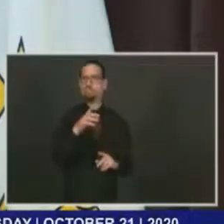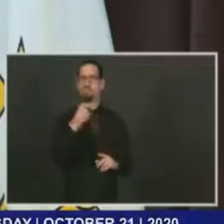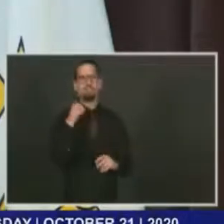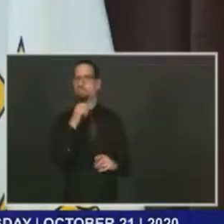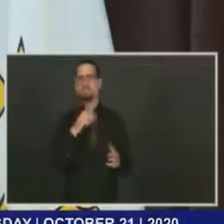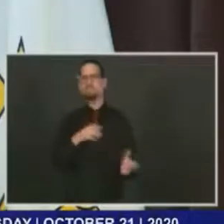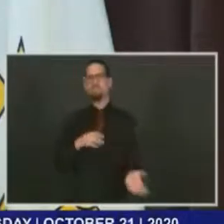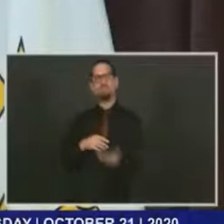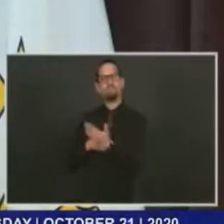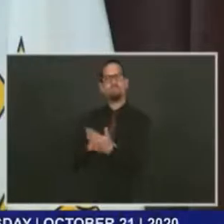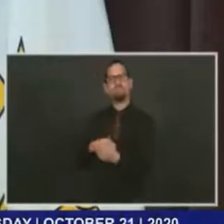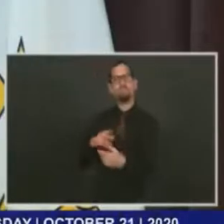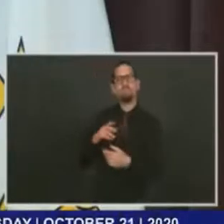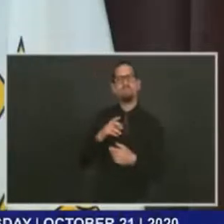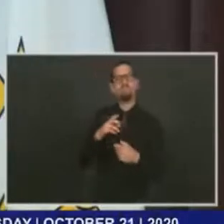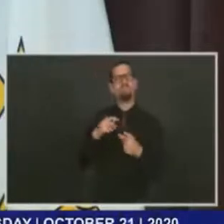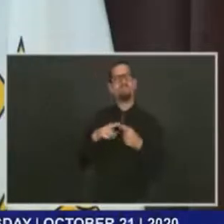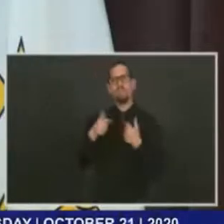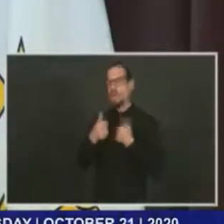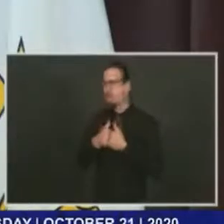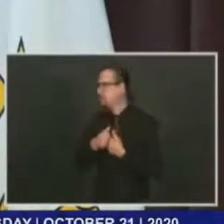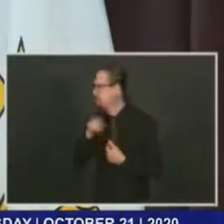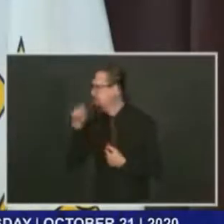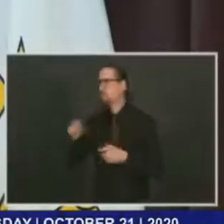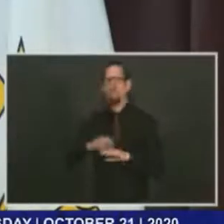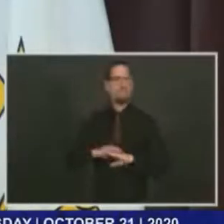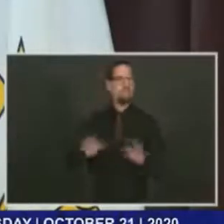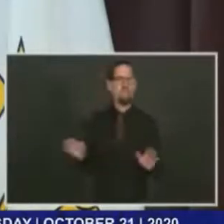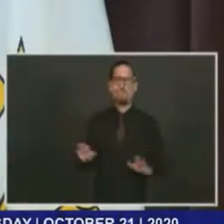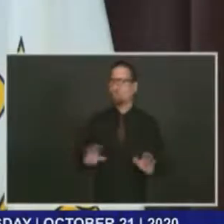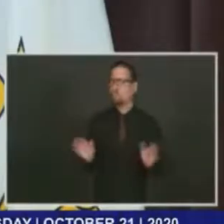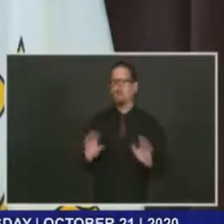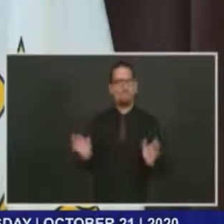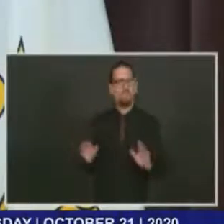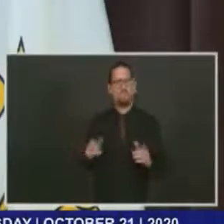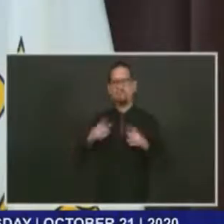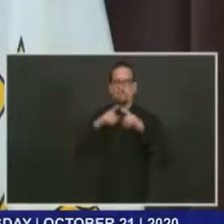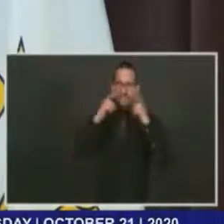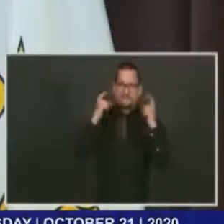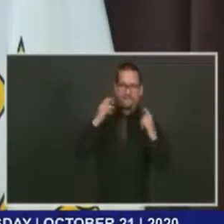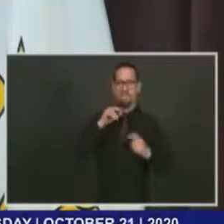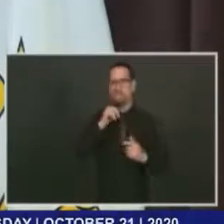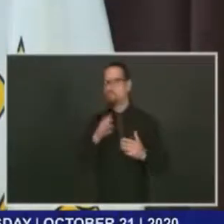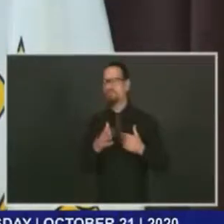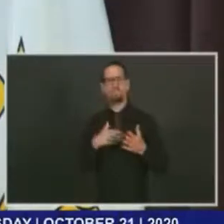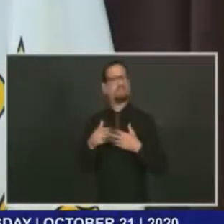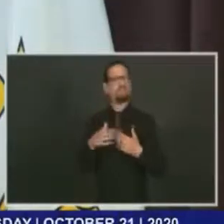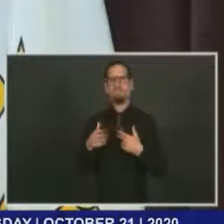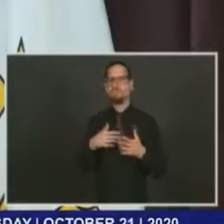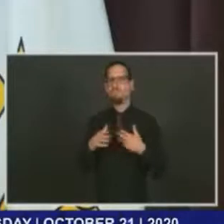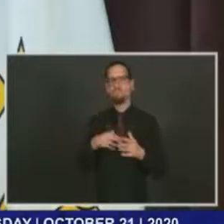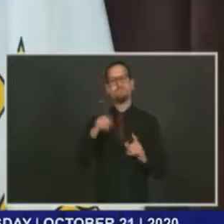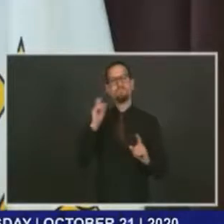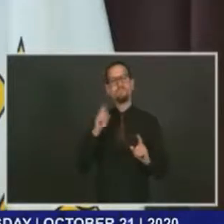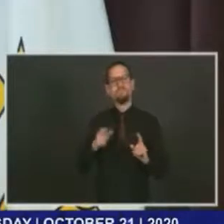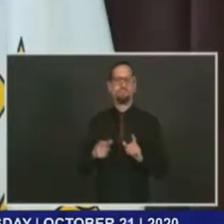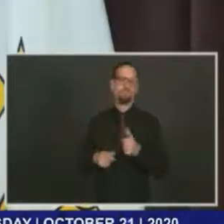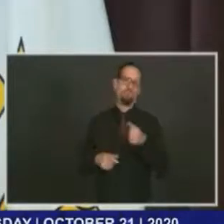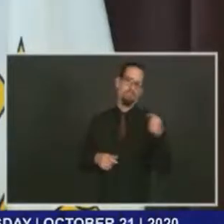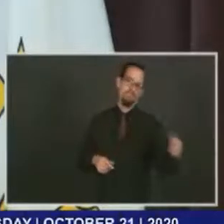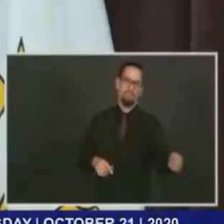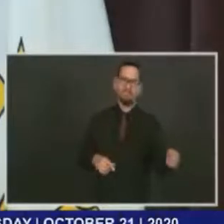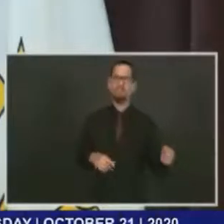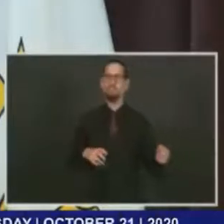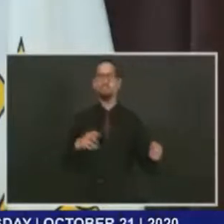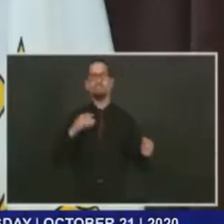a game to participate in, whether or not masks are worn, and exposed to other individuals. We want to